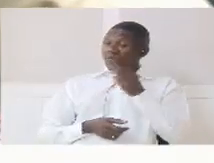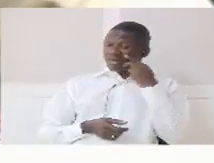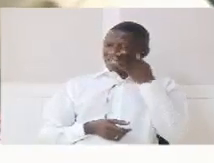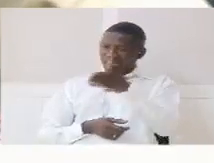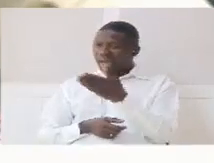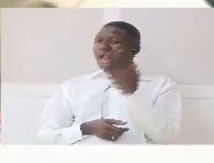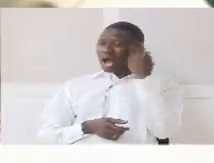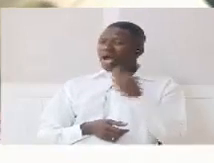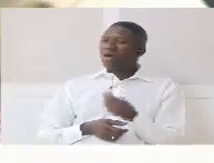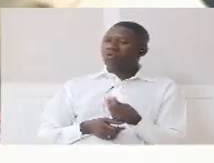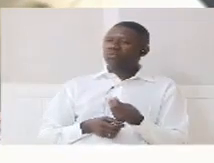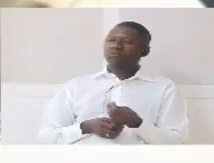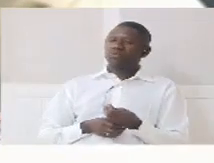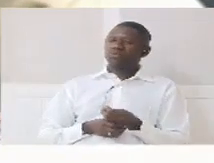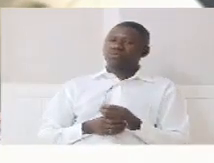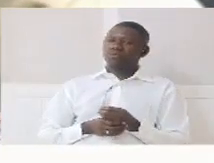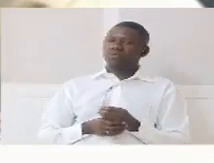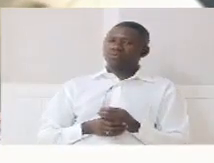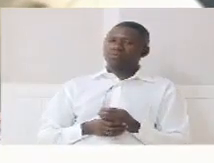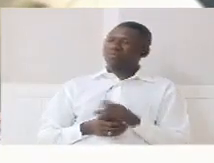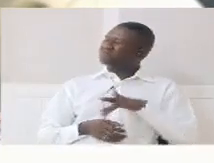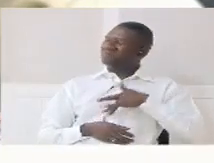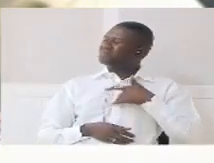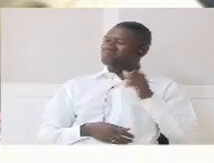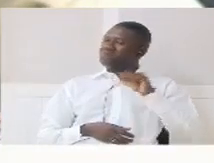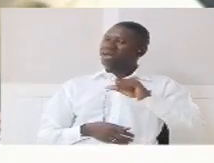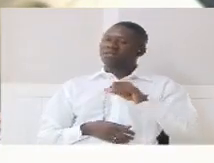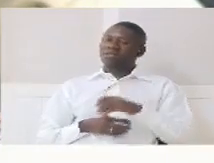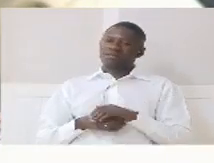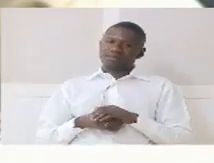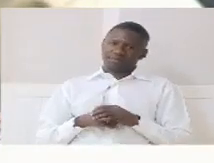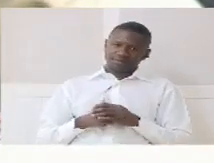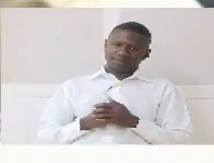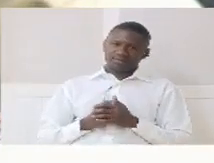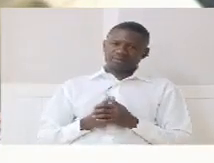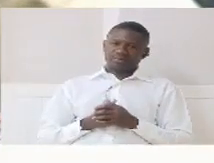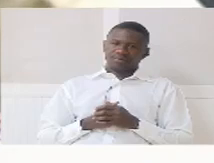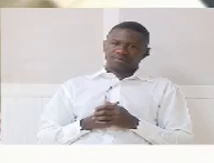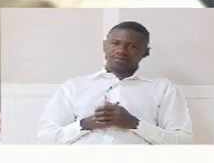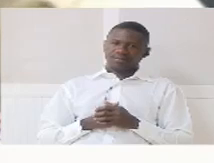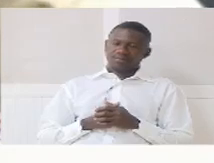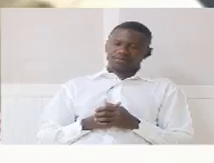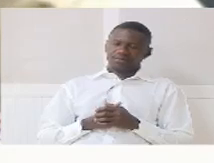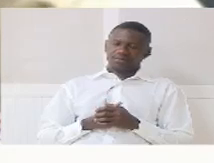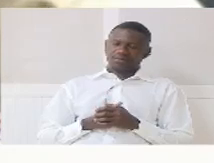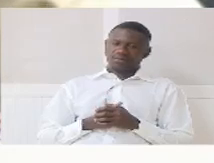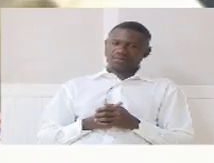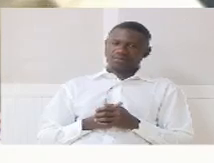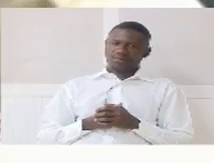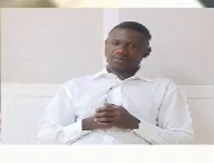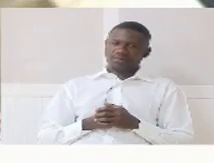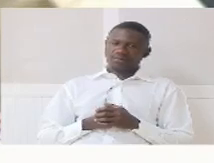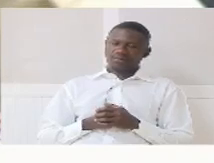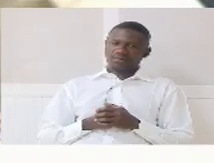obviously, you will know that if you are inside there yourself, you ask yourself, how are you going to manage?